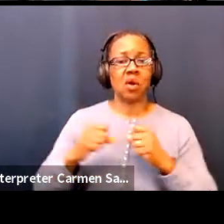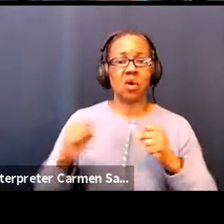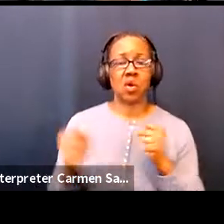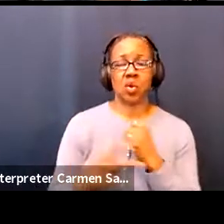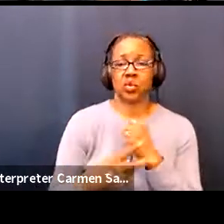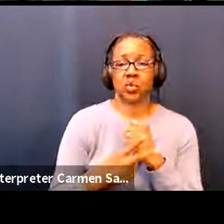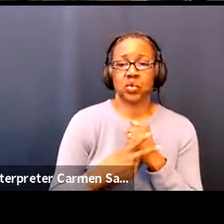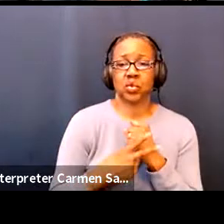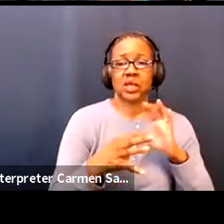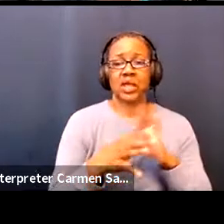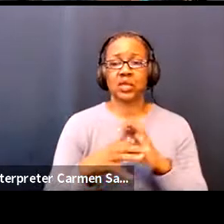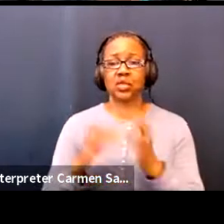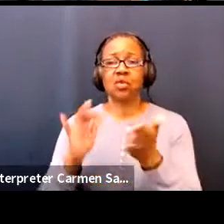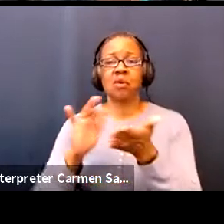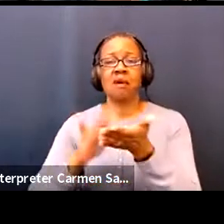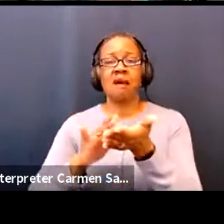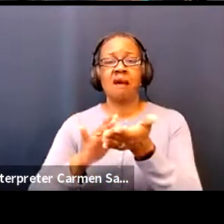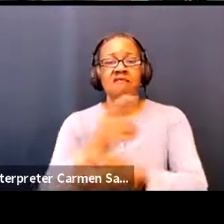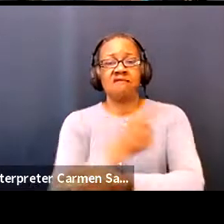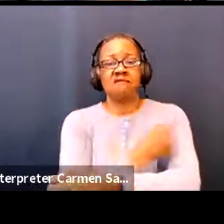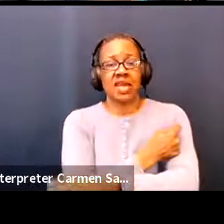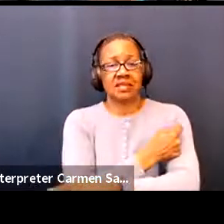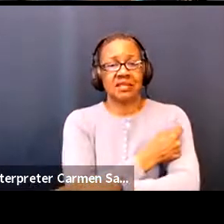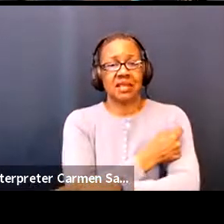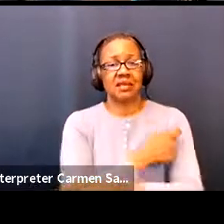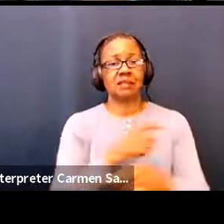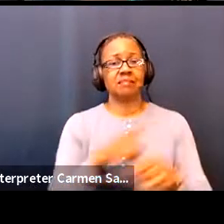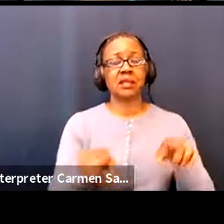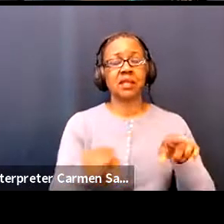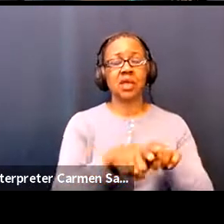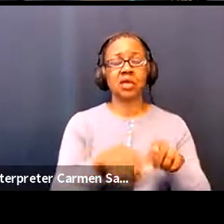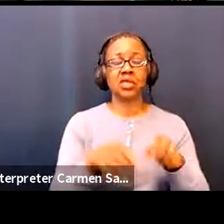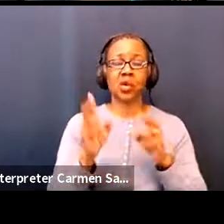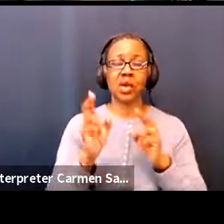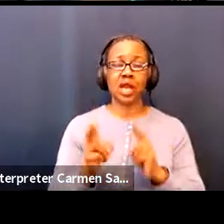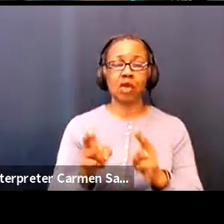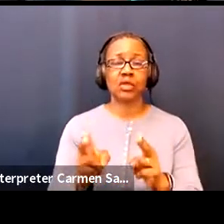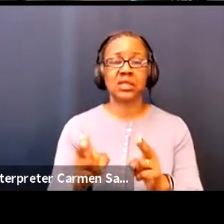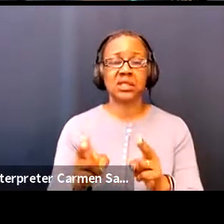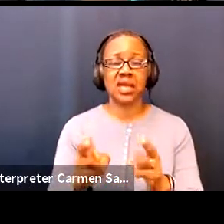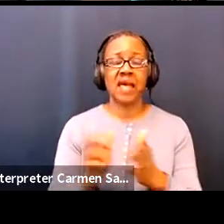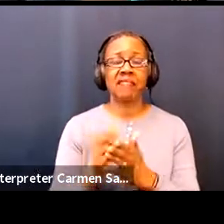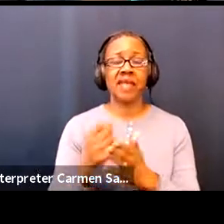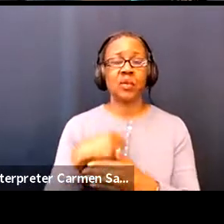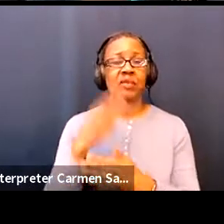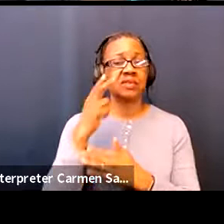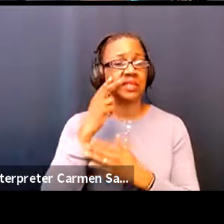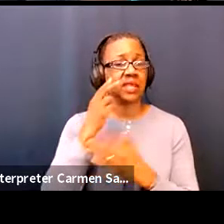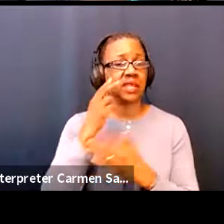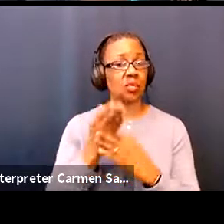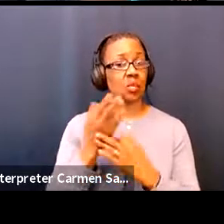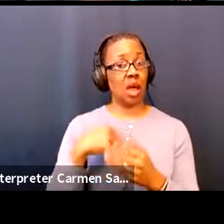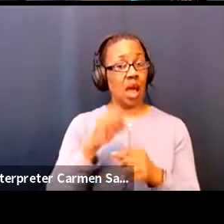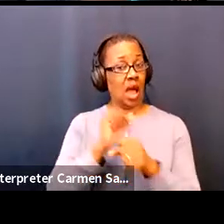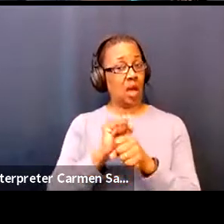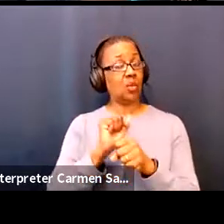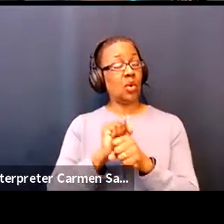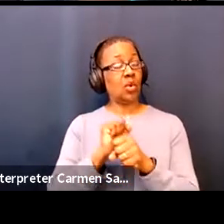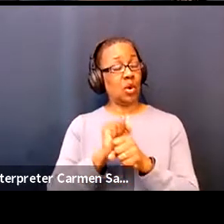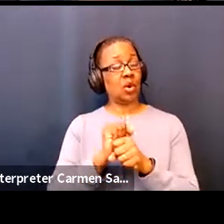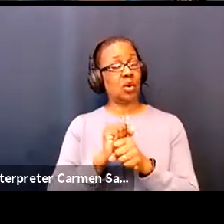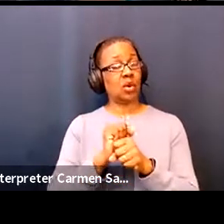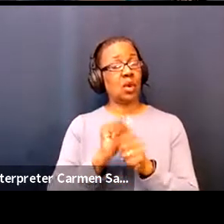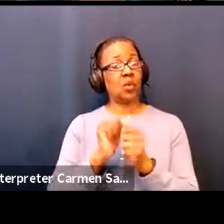vaccines and so forth. But there's also an urgency that we've seen through our work